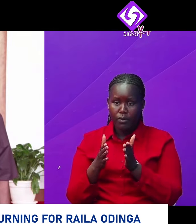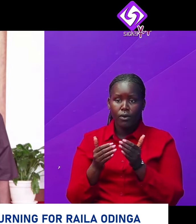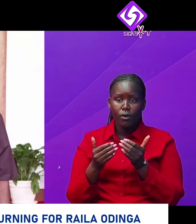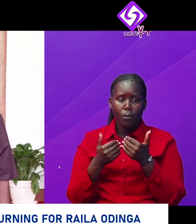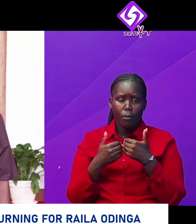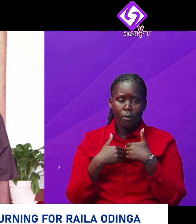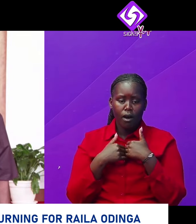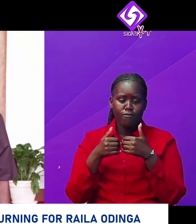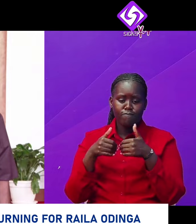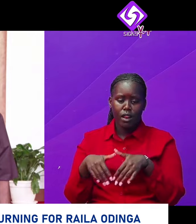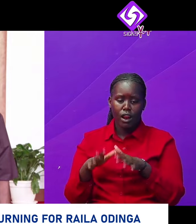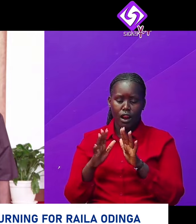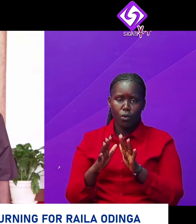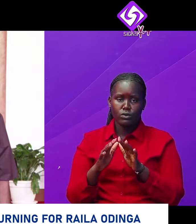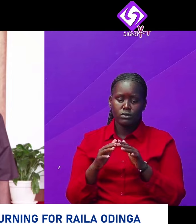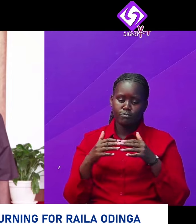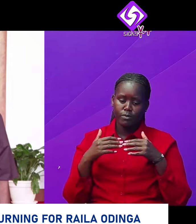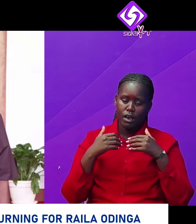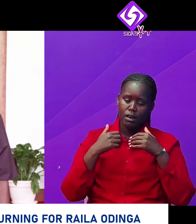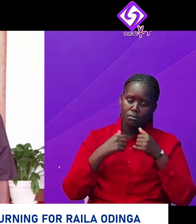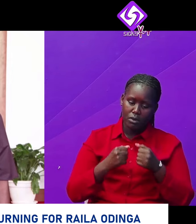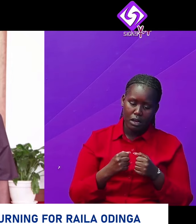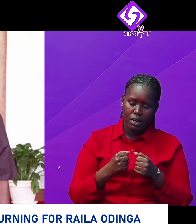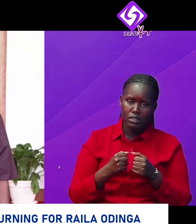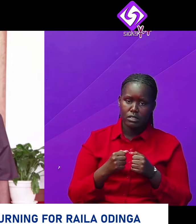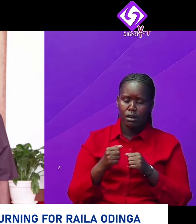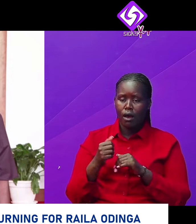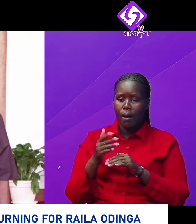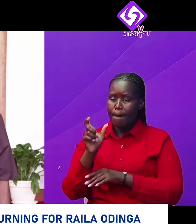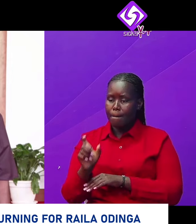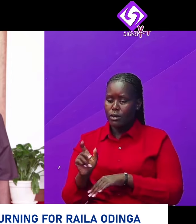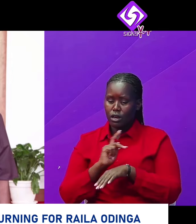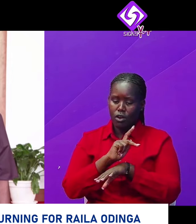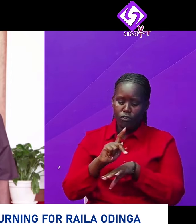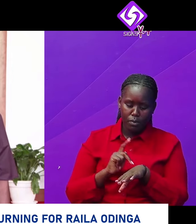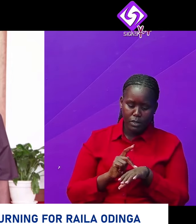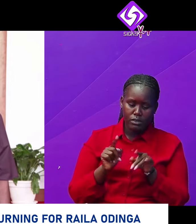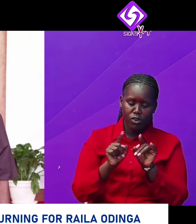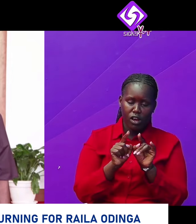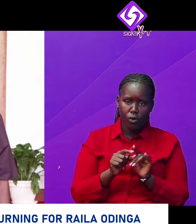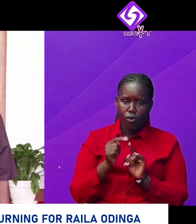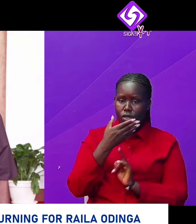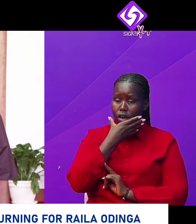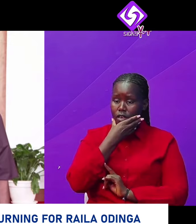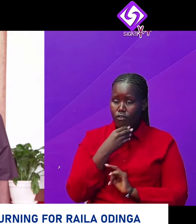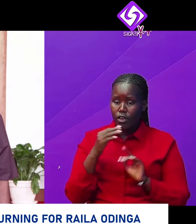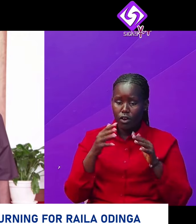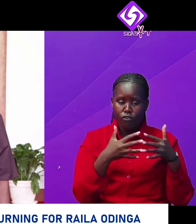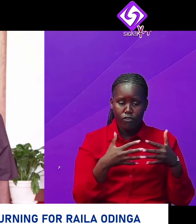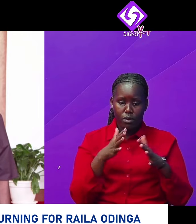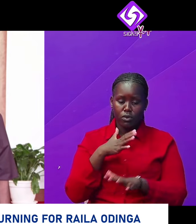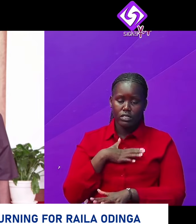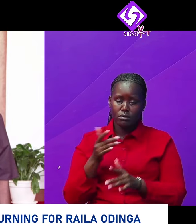beacon of courage, a tower of principle, and a father of our democracy. Let us come